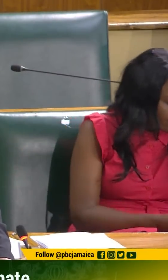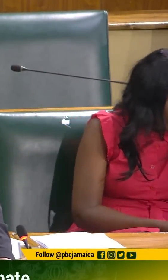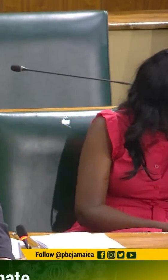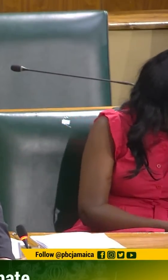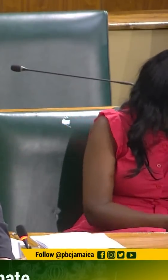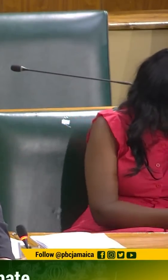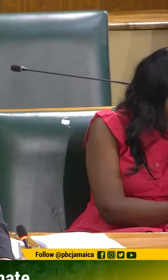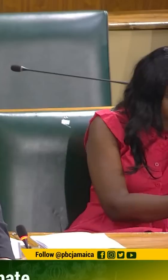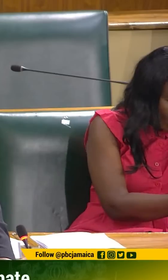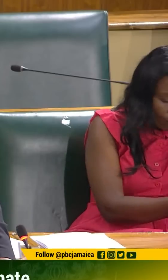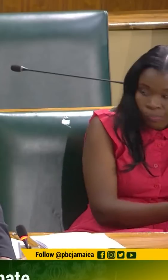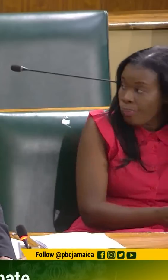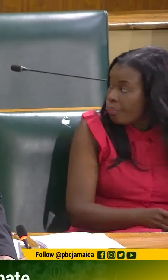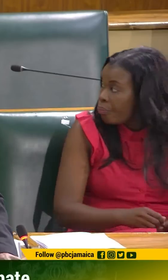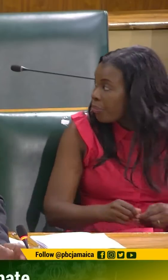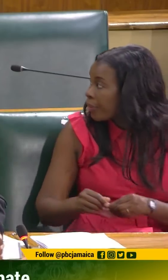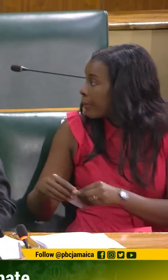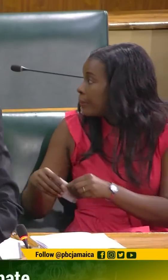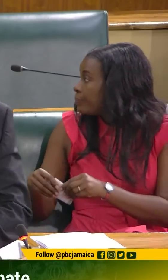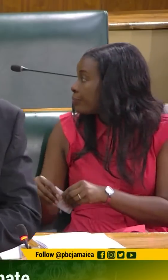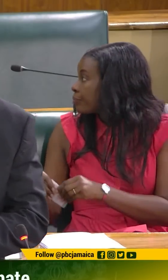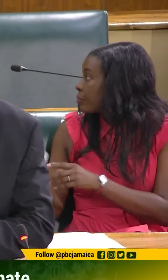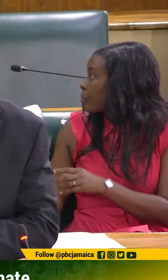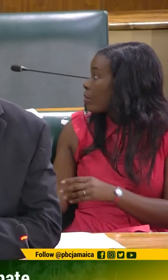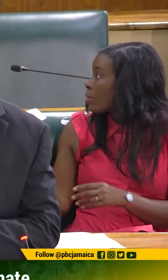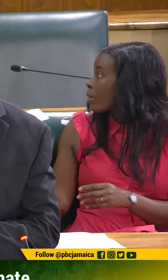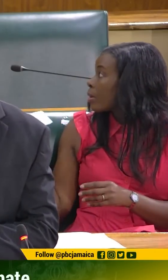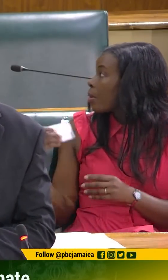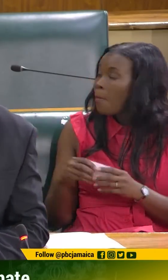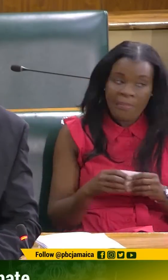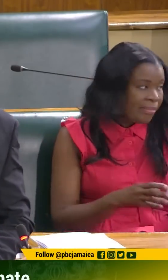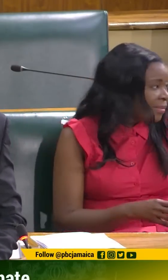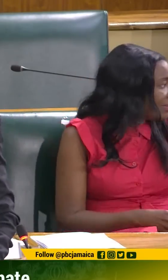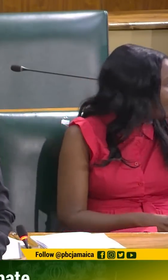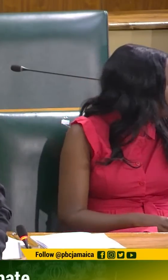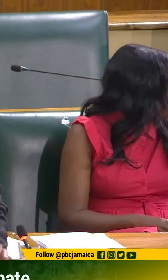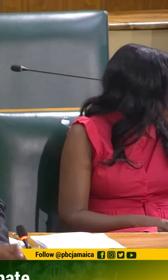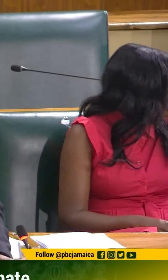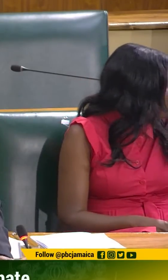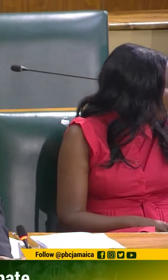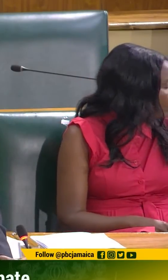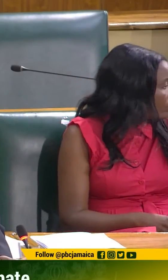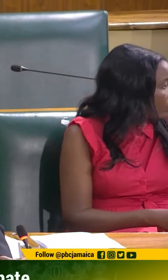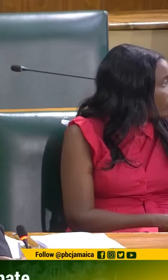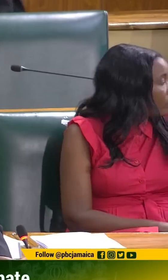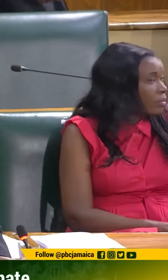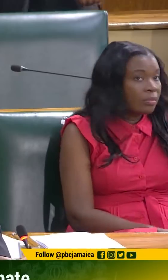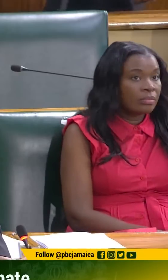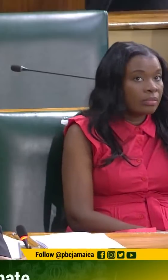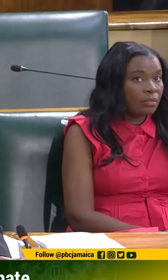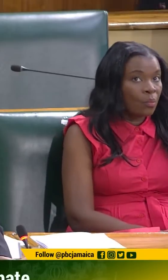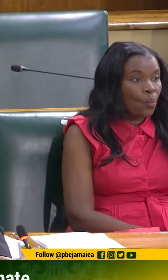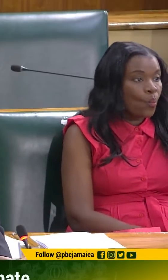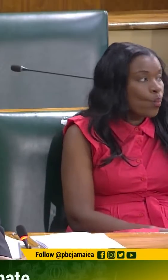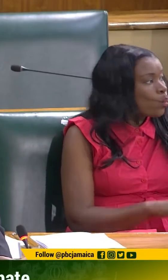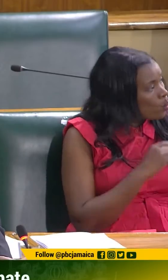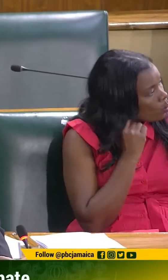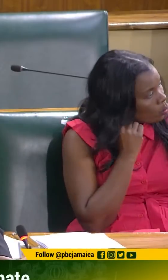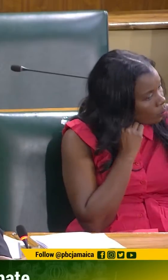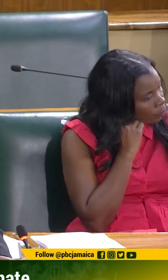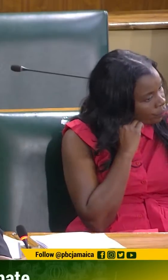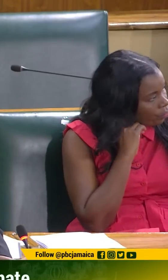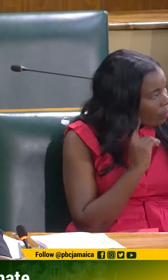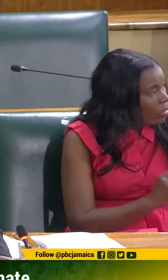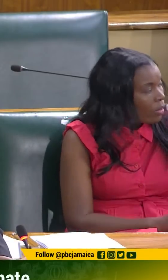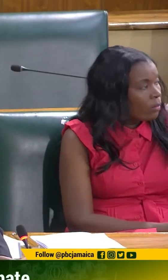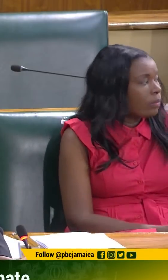guaranteed rights. Mr. President, my presentation is organized in 3 sections. In the first section,